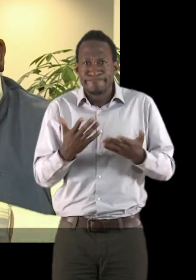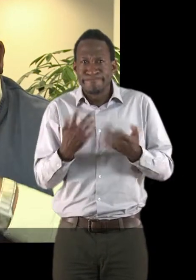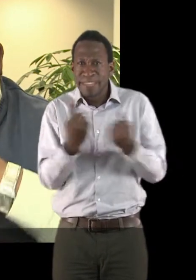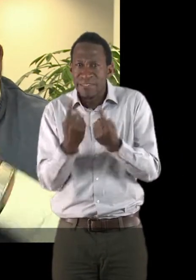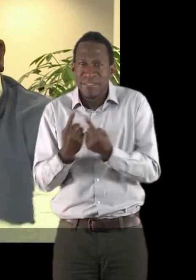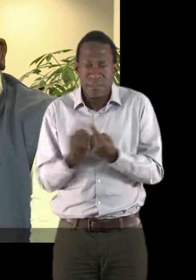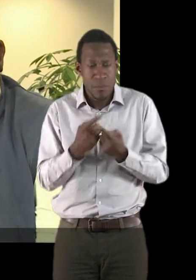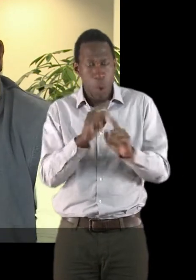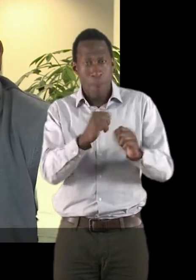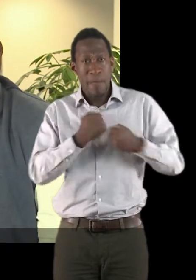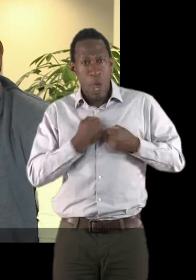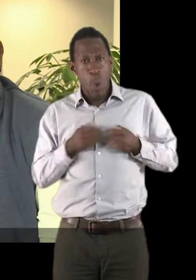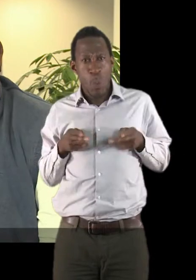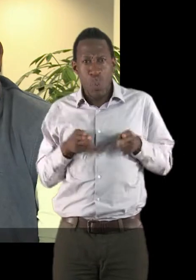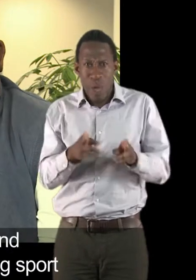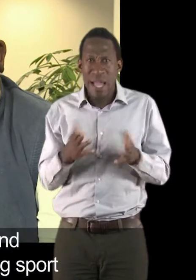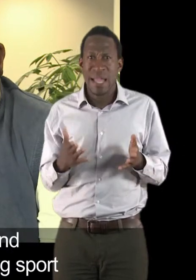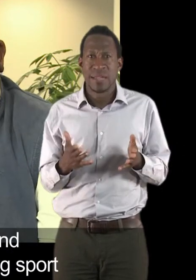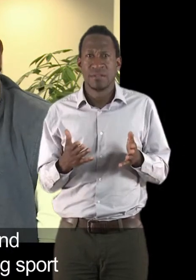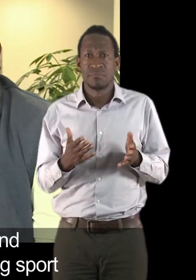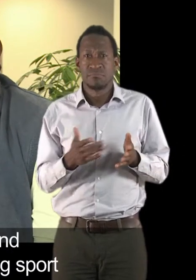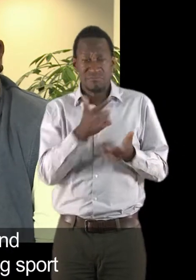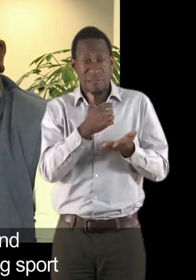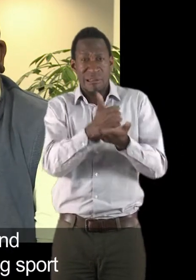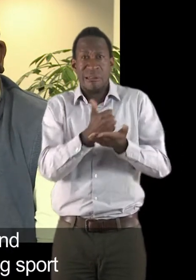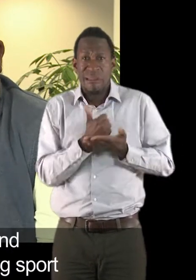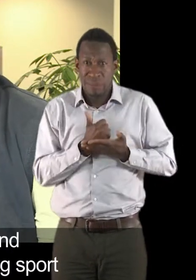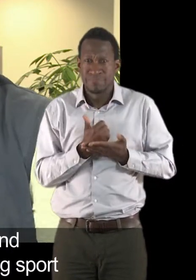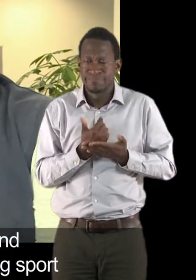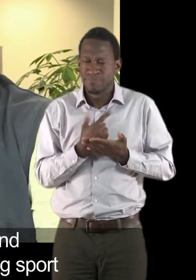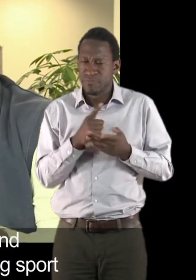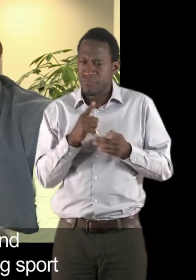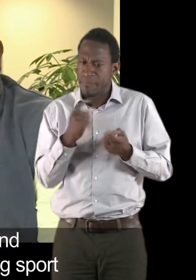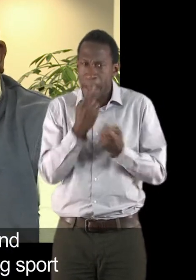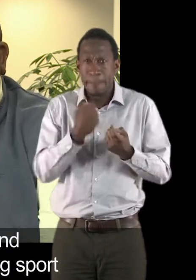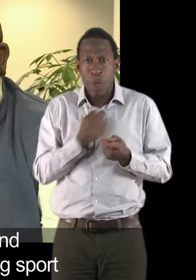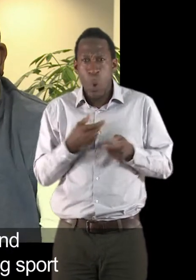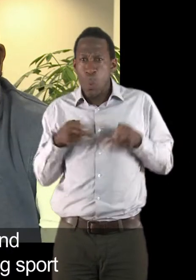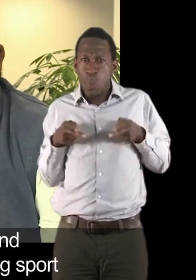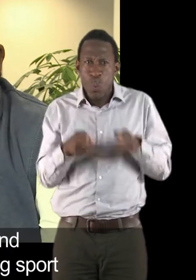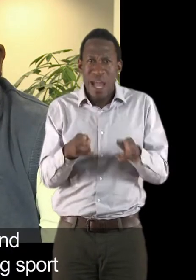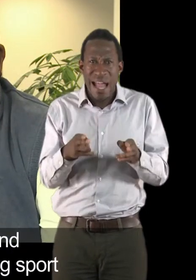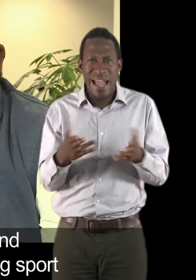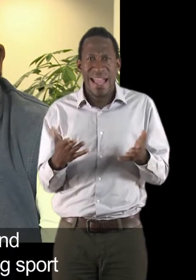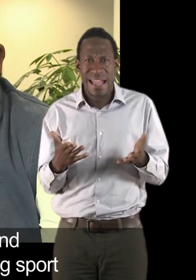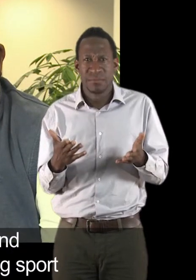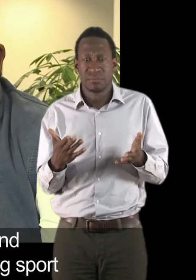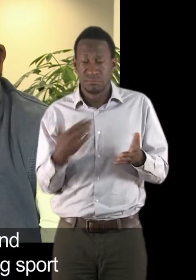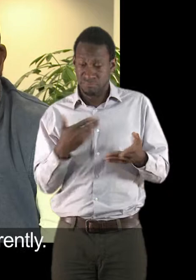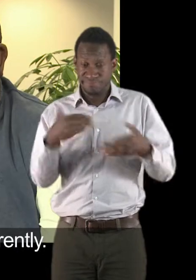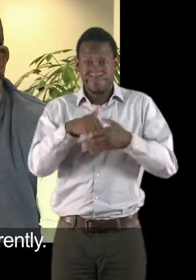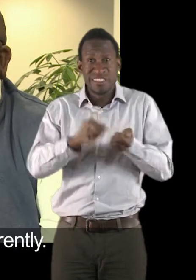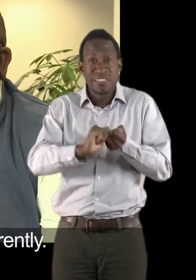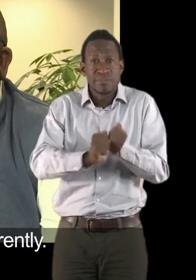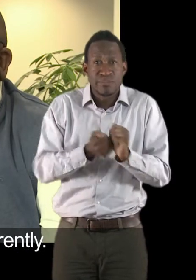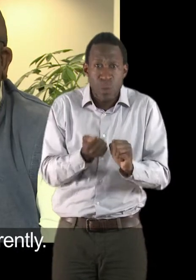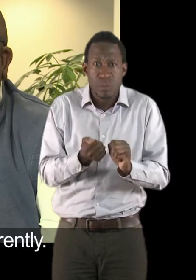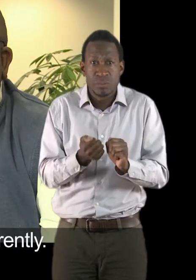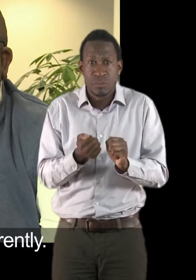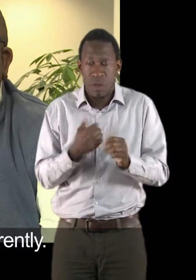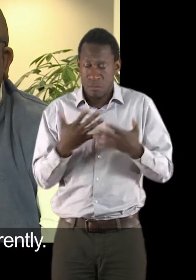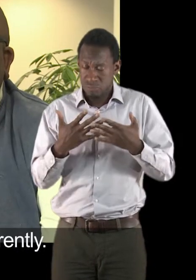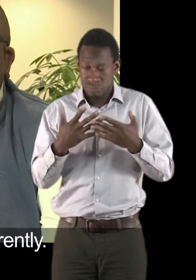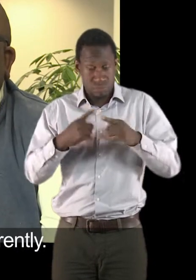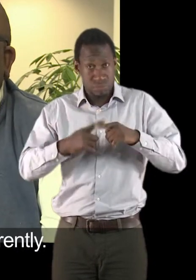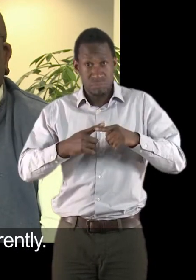but do it your way. And he helped me find my way when I was doing sport, because I did